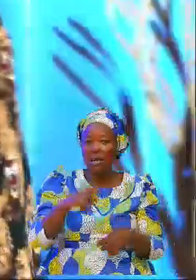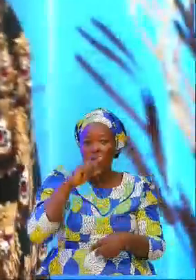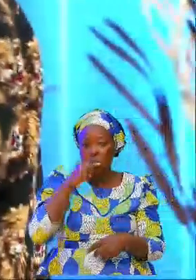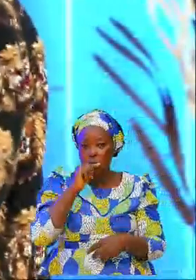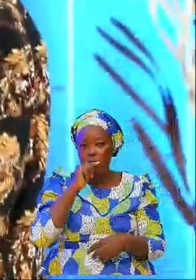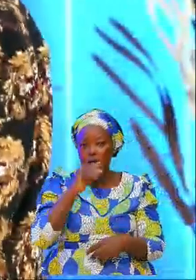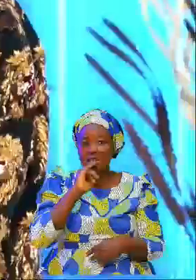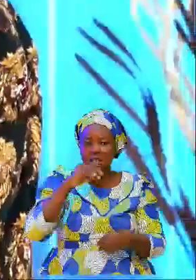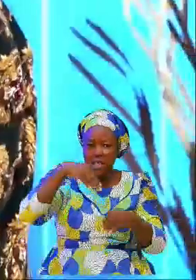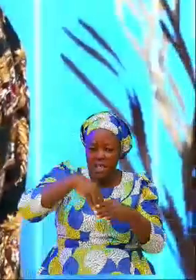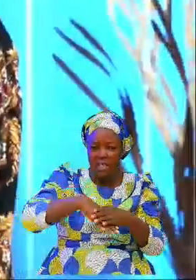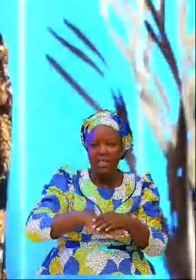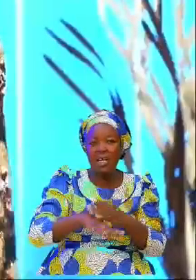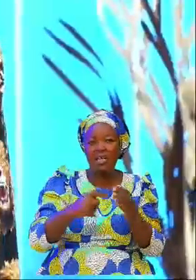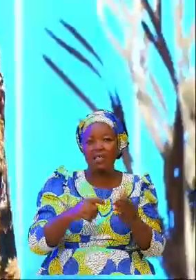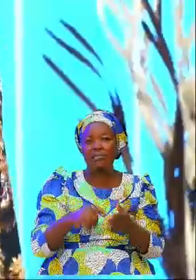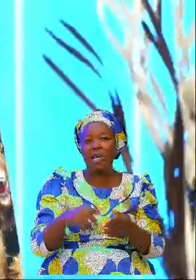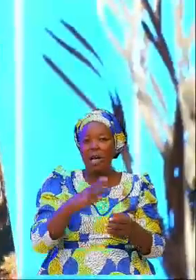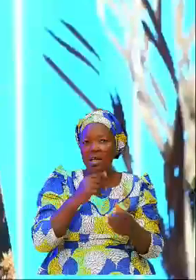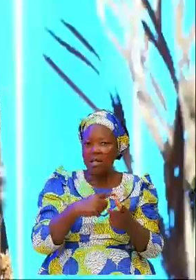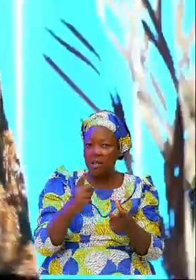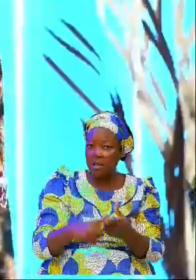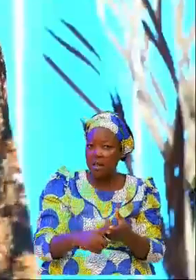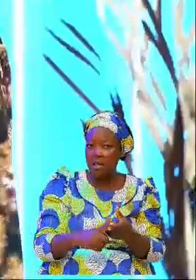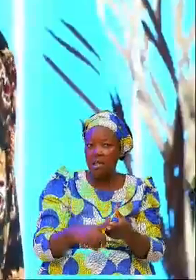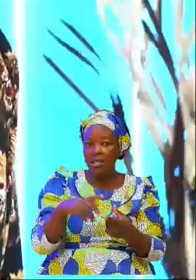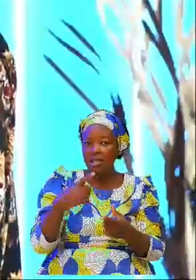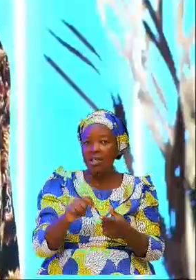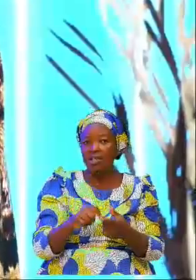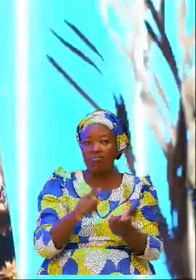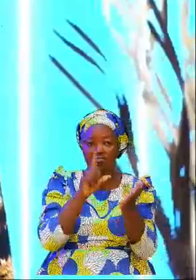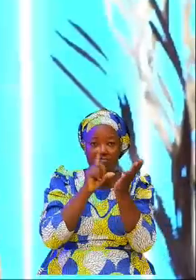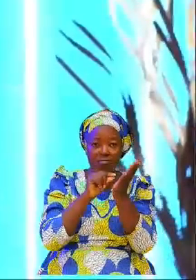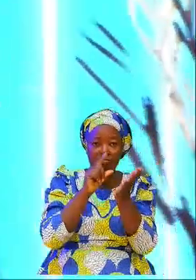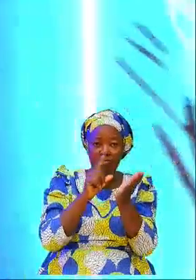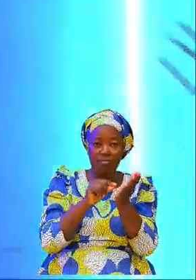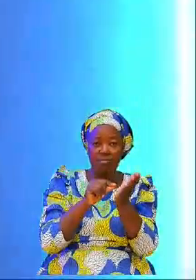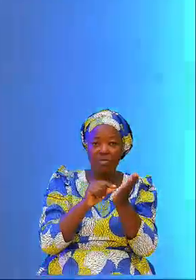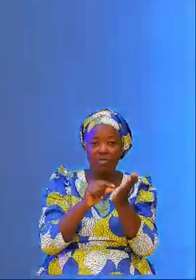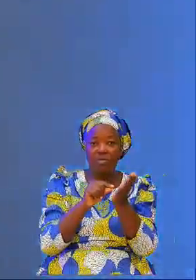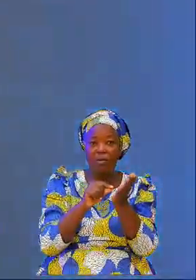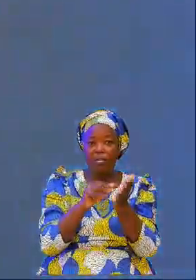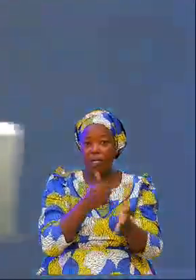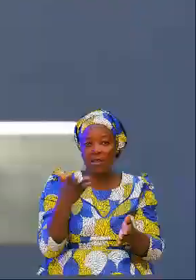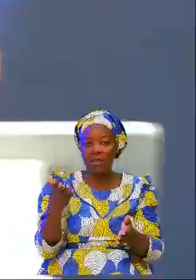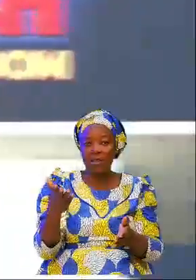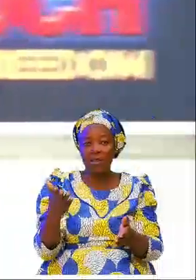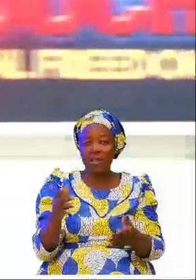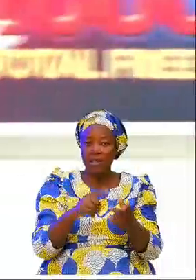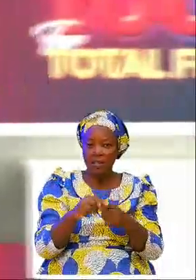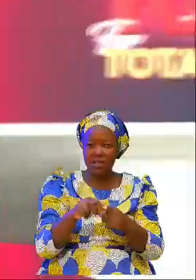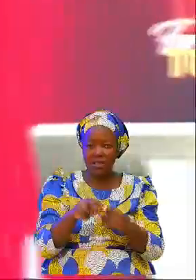but a glass bottle, and the corn is inside, and then the